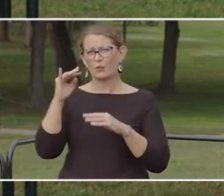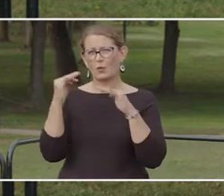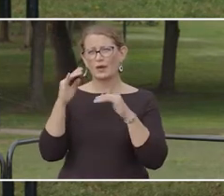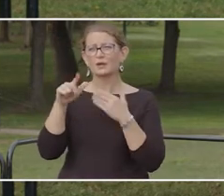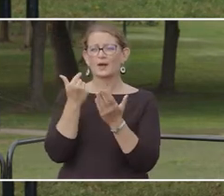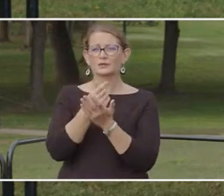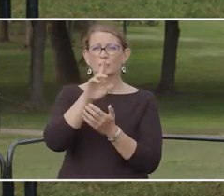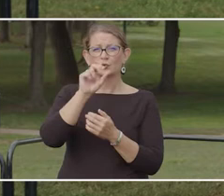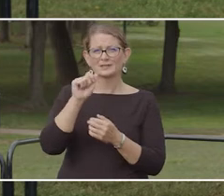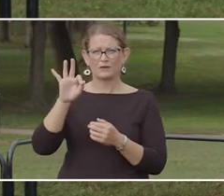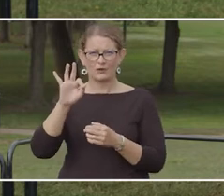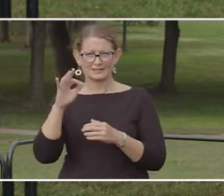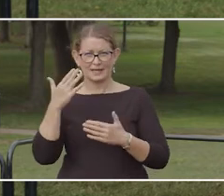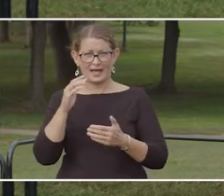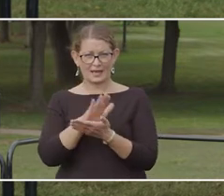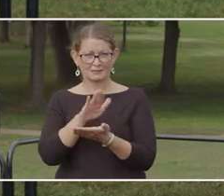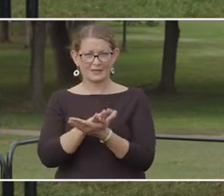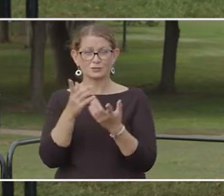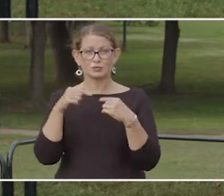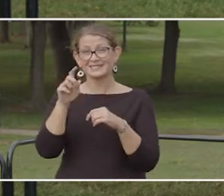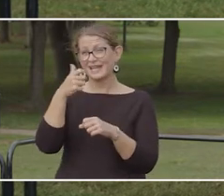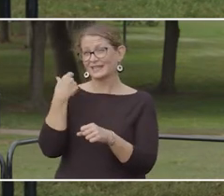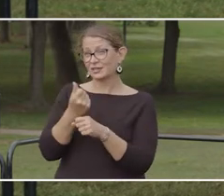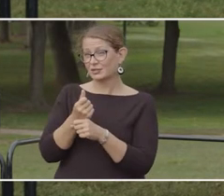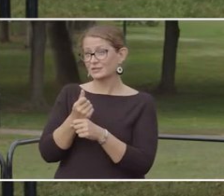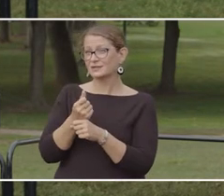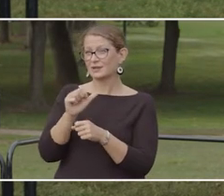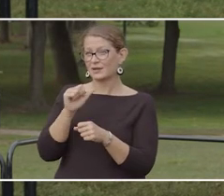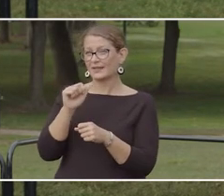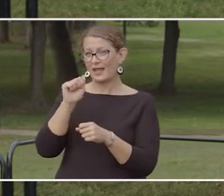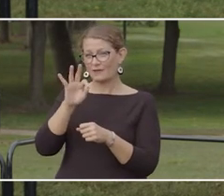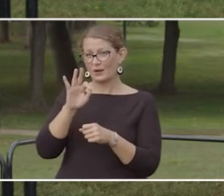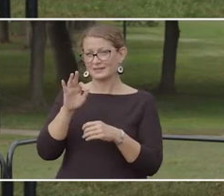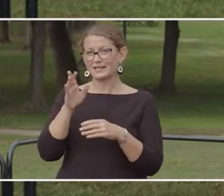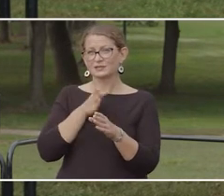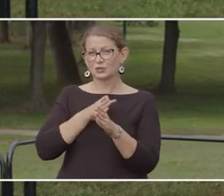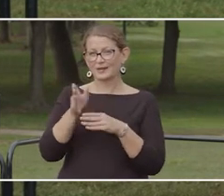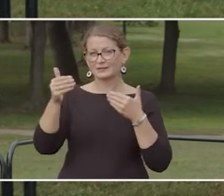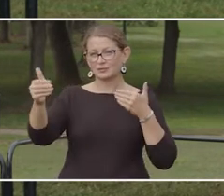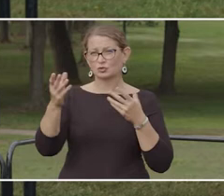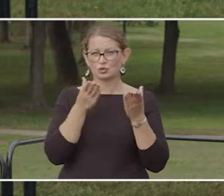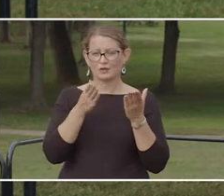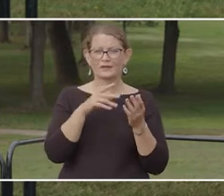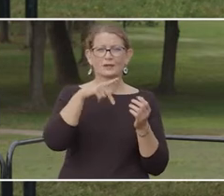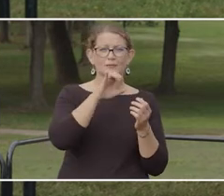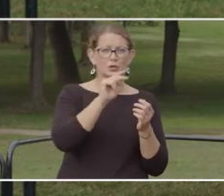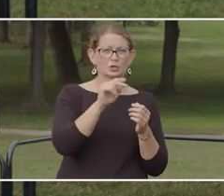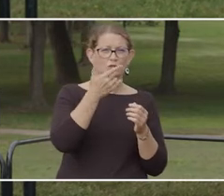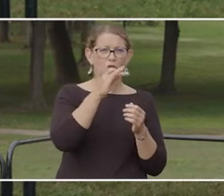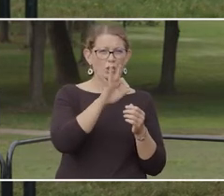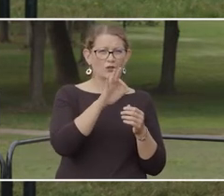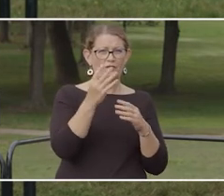Academy. During his almost 10 years in the Air Force, his career spanned service in the Persian Gulf War at the